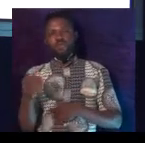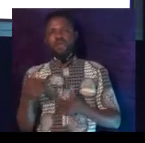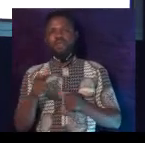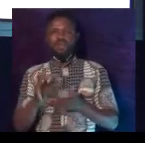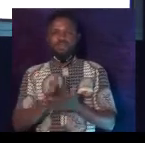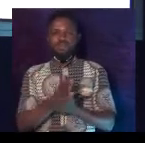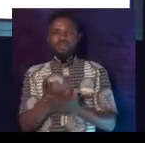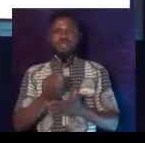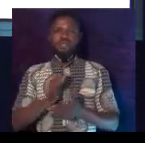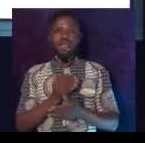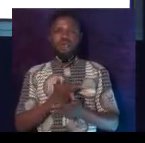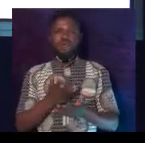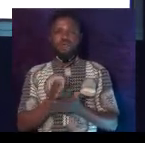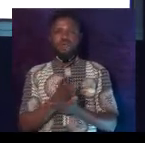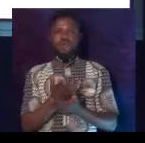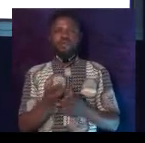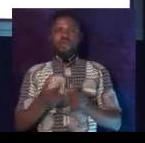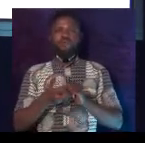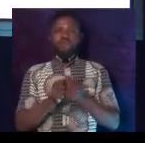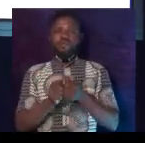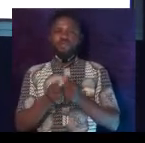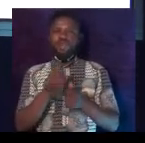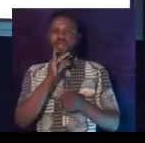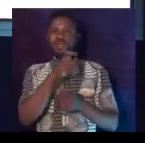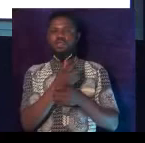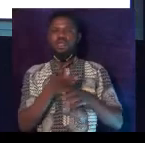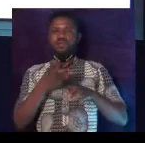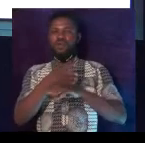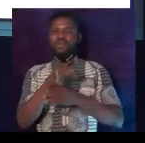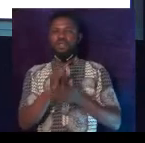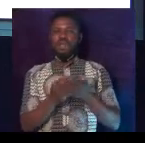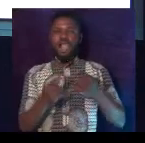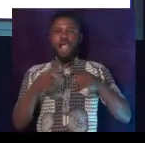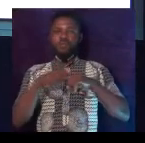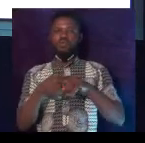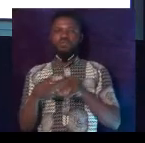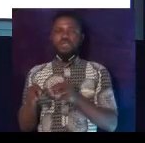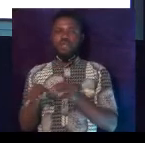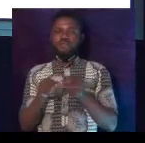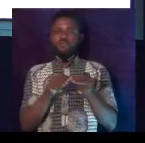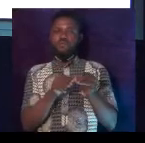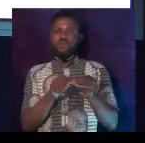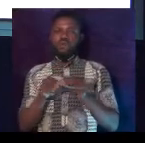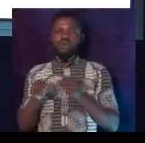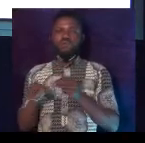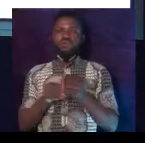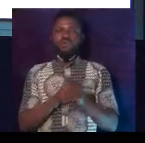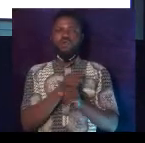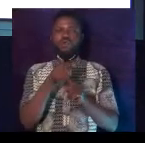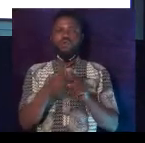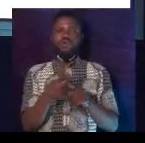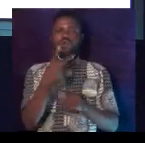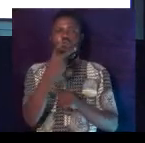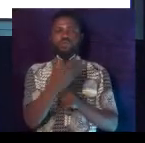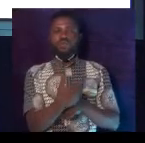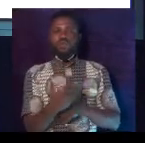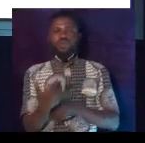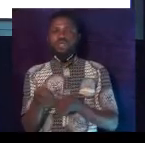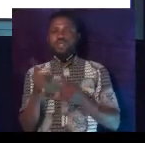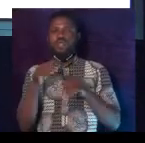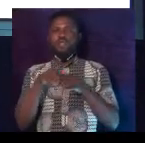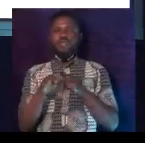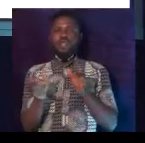go, let's quickly sing our song. Friction is a force that opposes motion. When